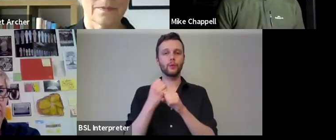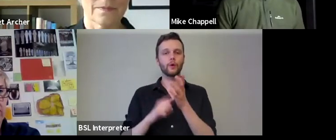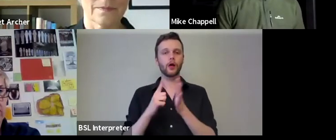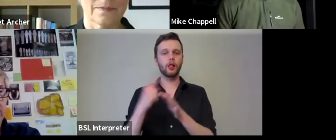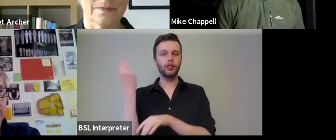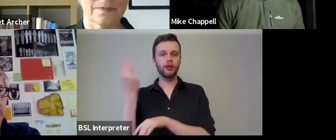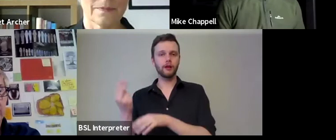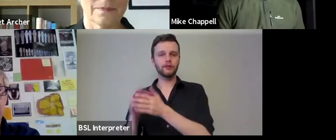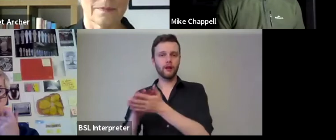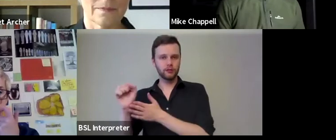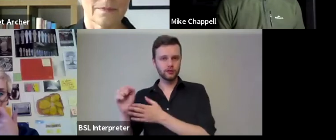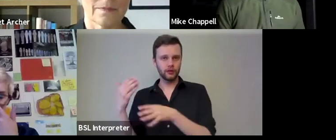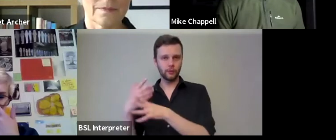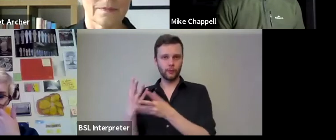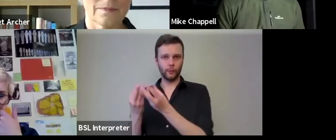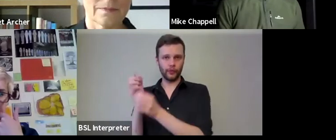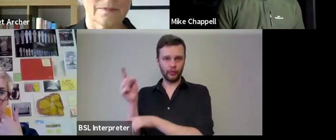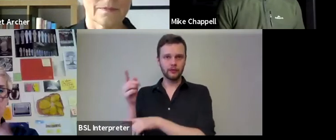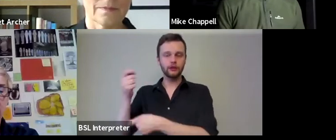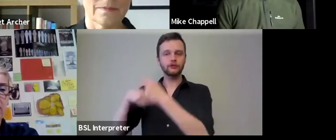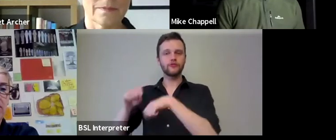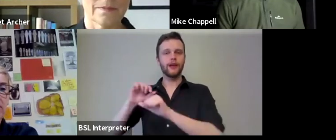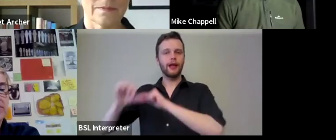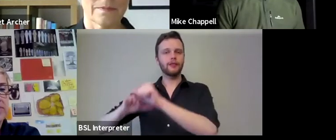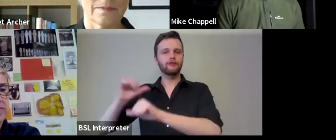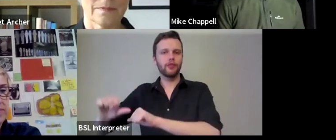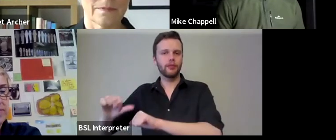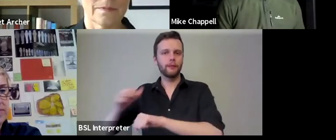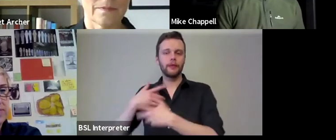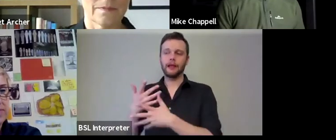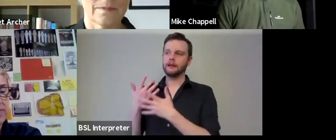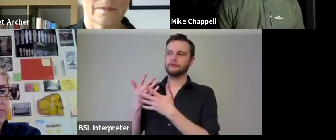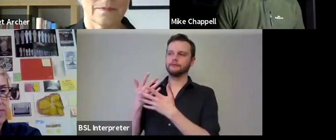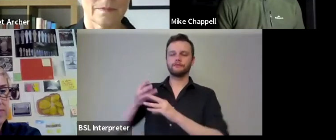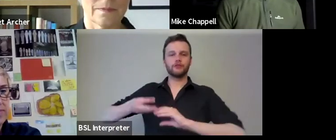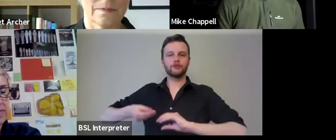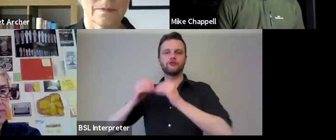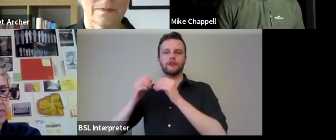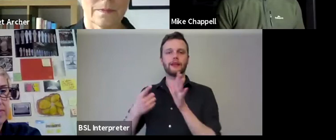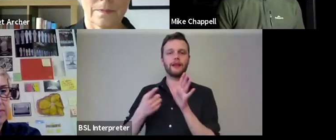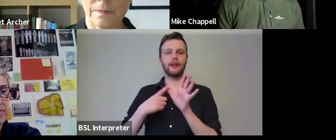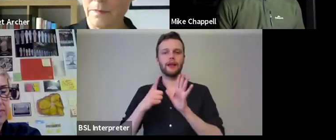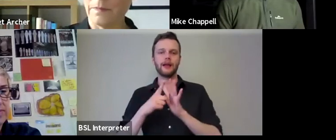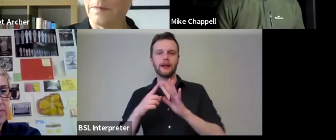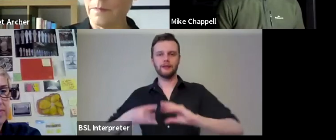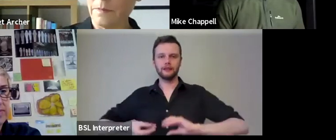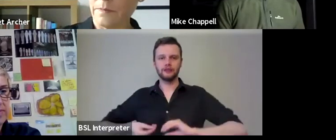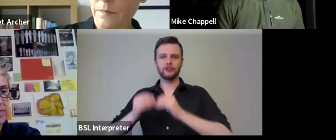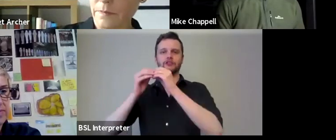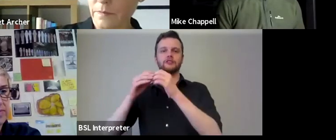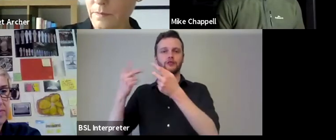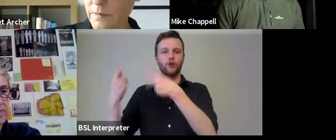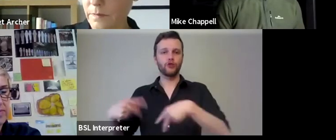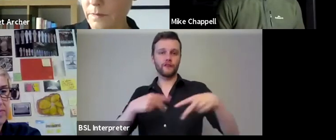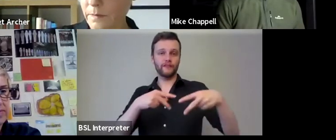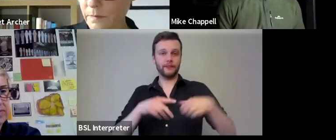some time to create an algorithm that was able to create AI generated choreography. And what that